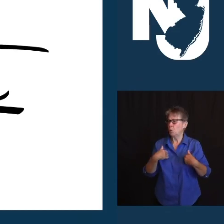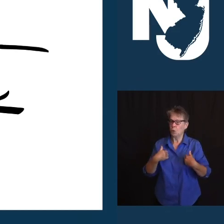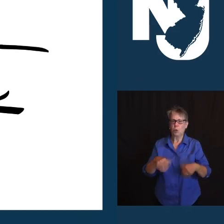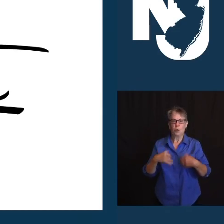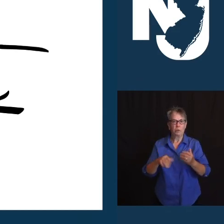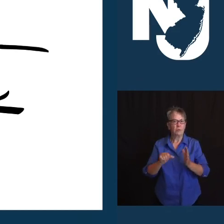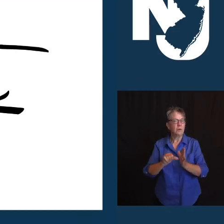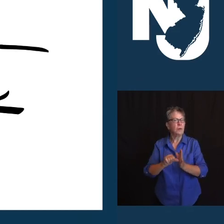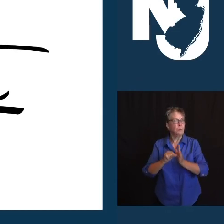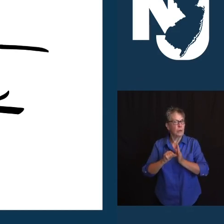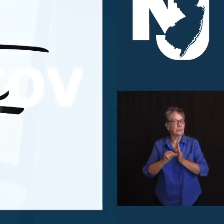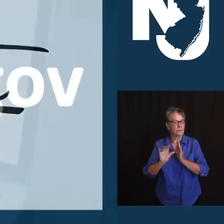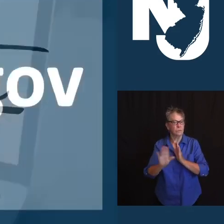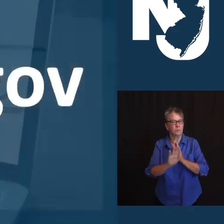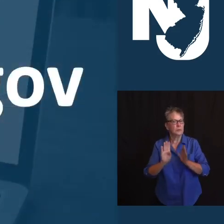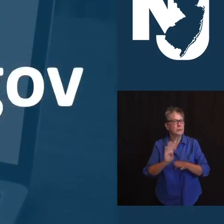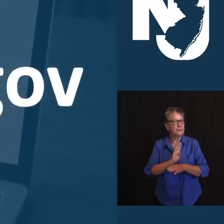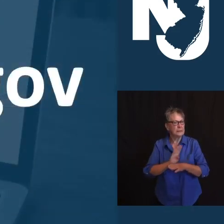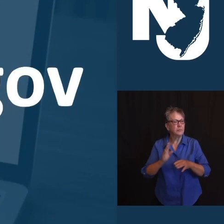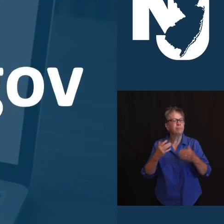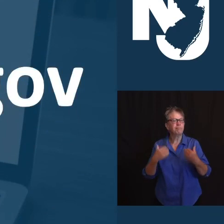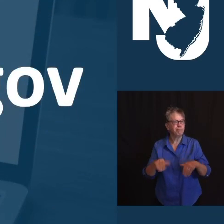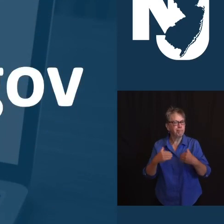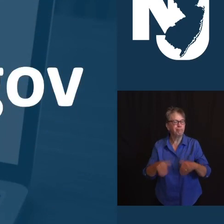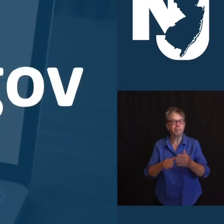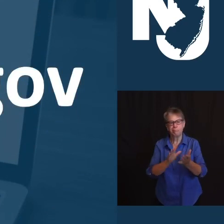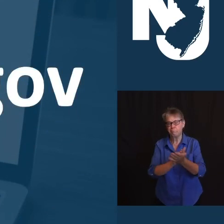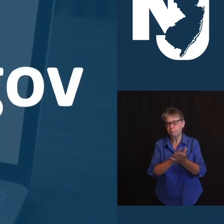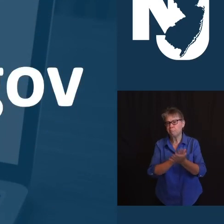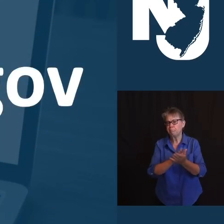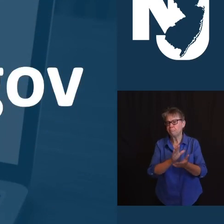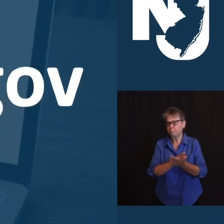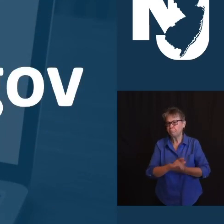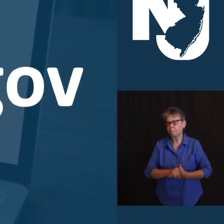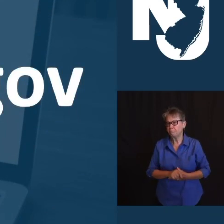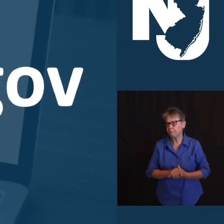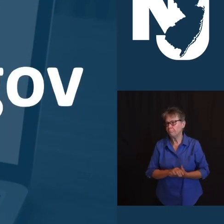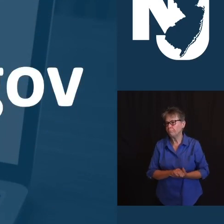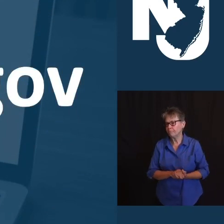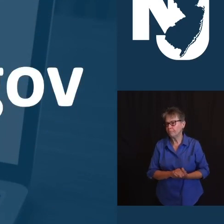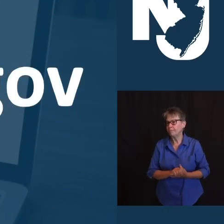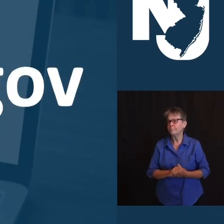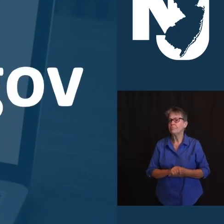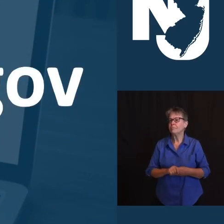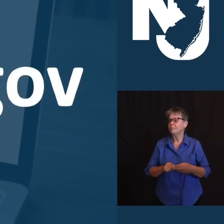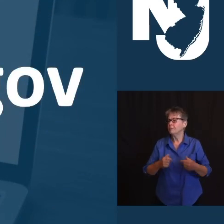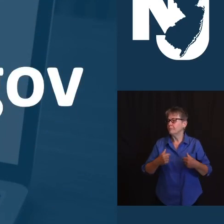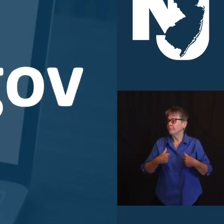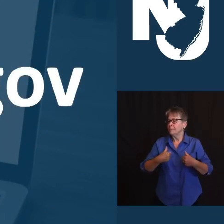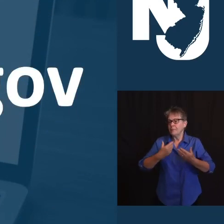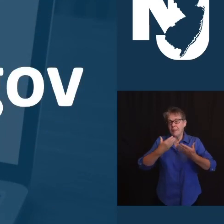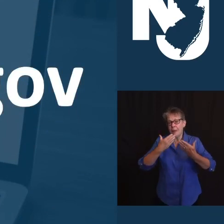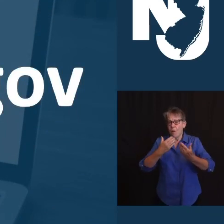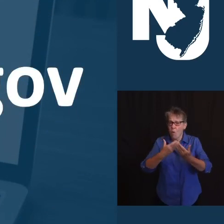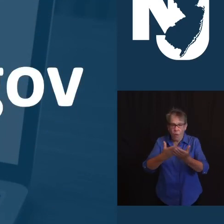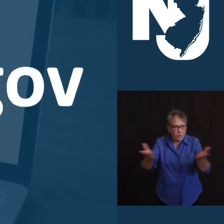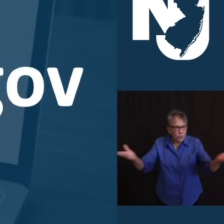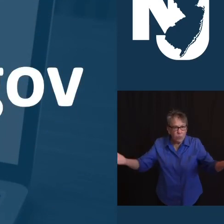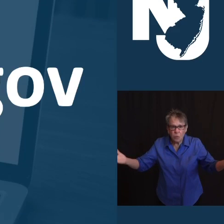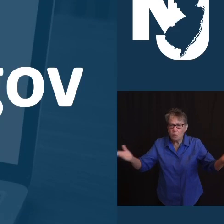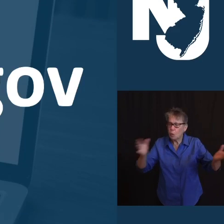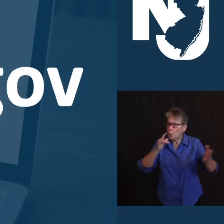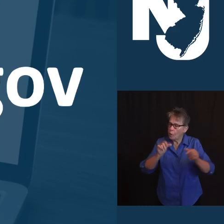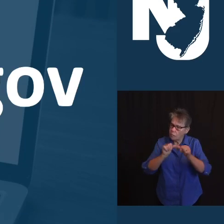community. And likewise, I thank all of you who continue to practice social distancing and wearing your face masks for